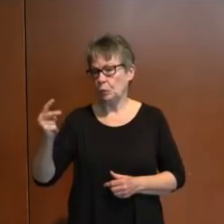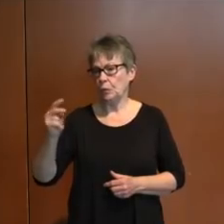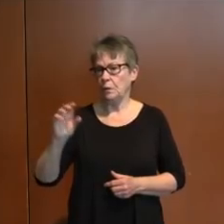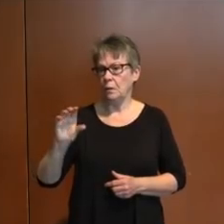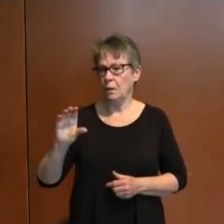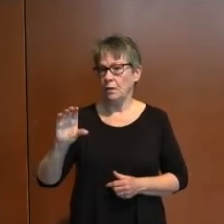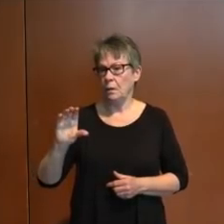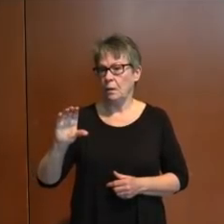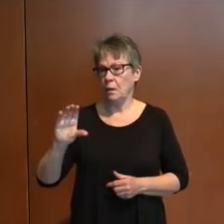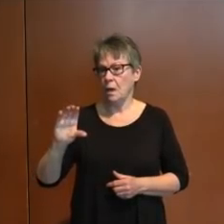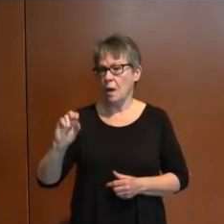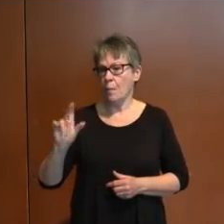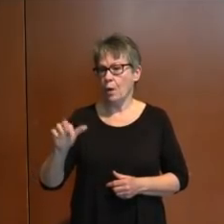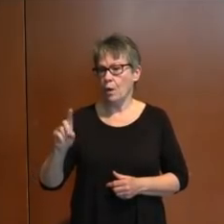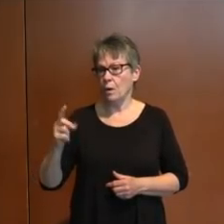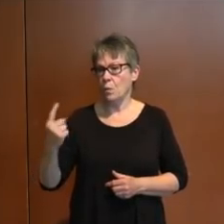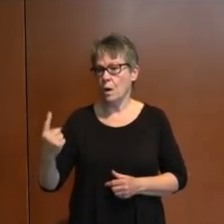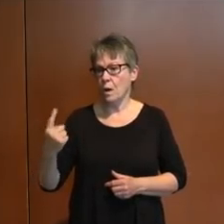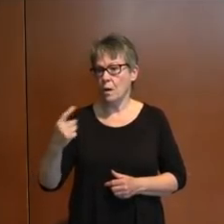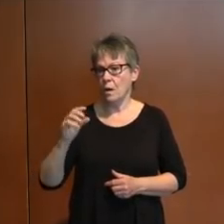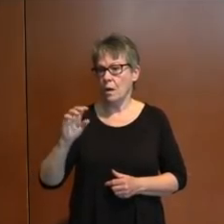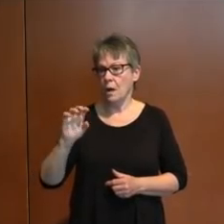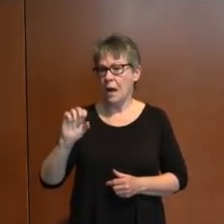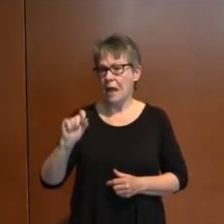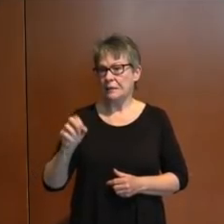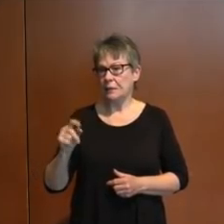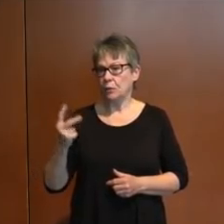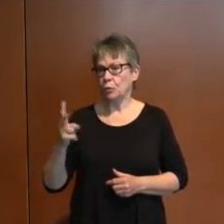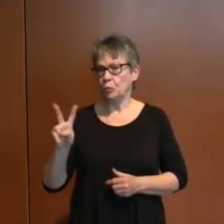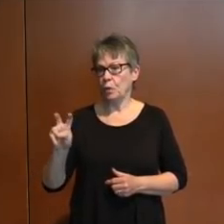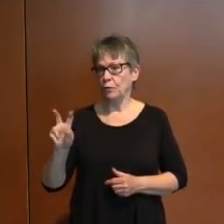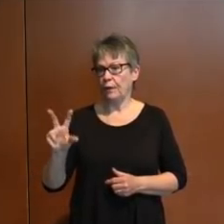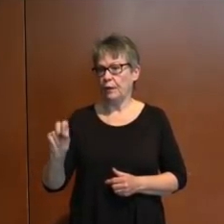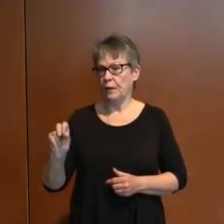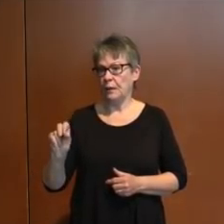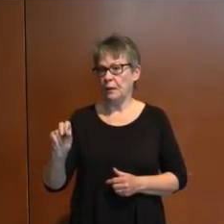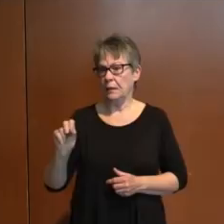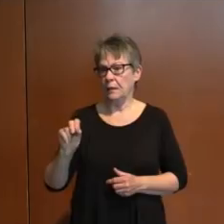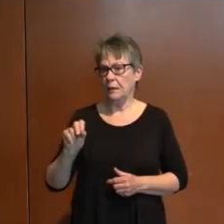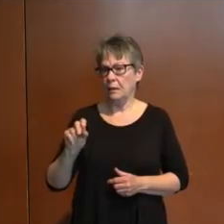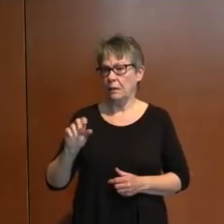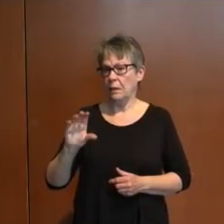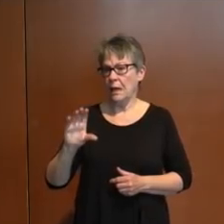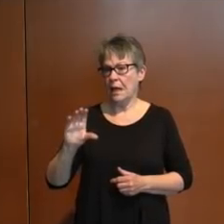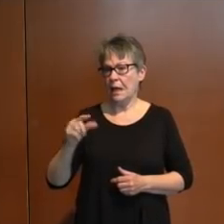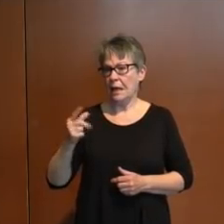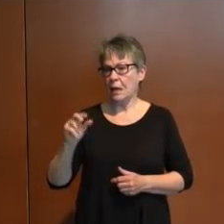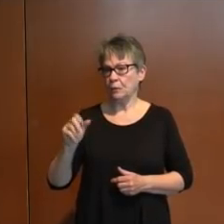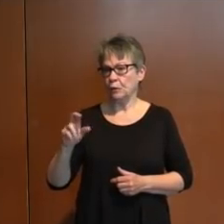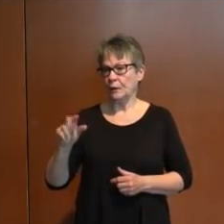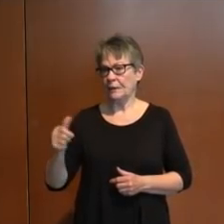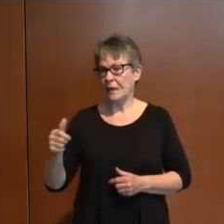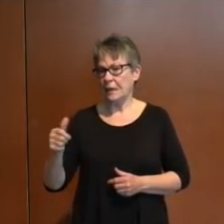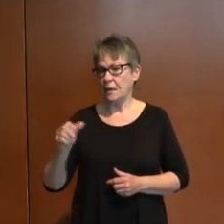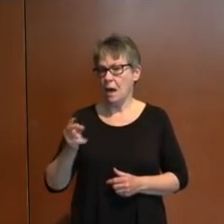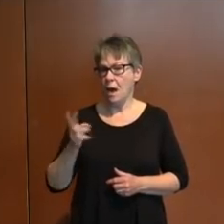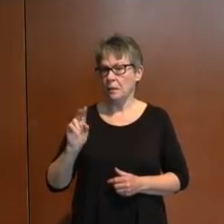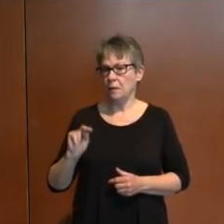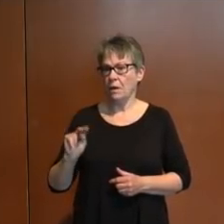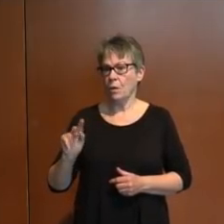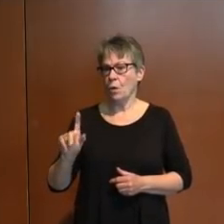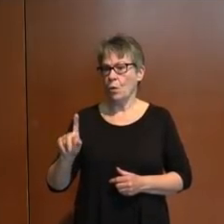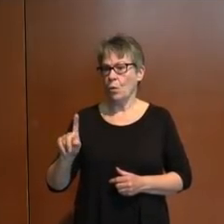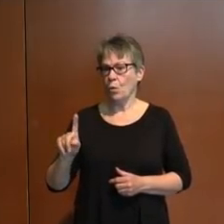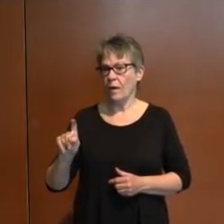1. Essex, 203. Gloucester, 10. Hudson, 158.